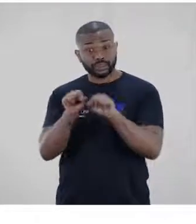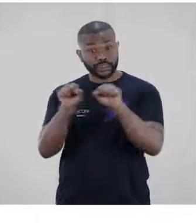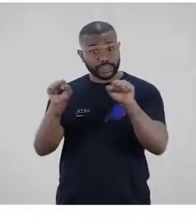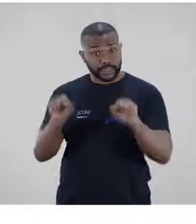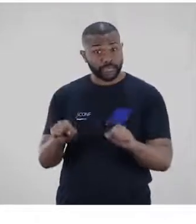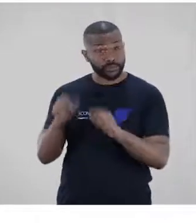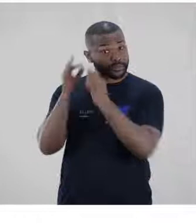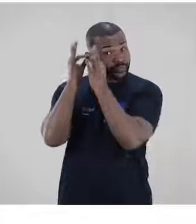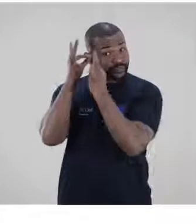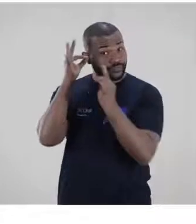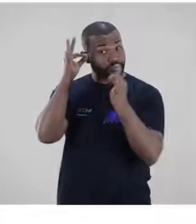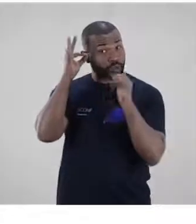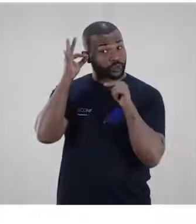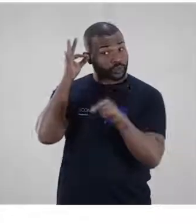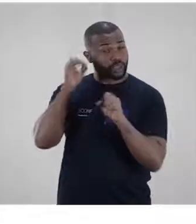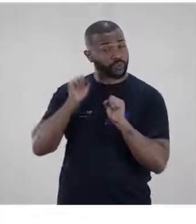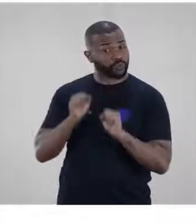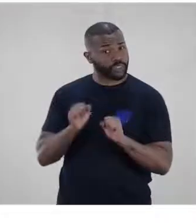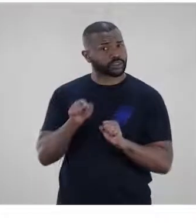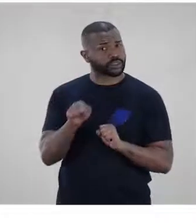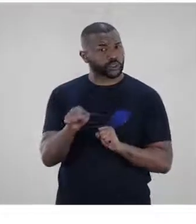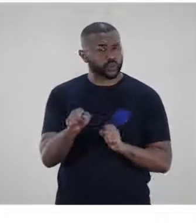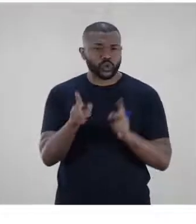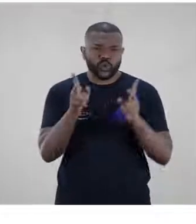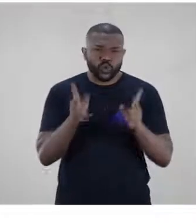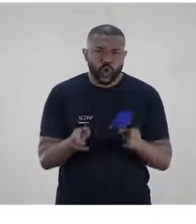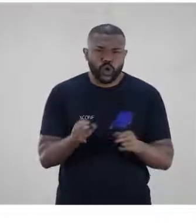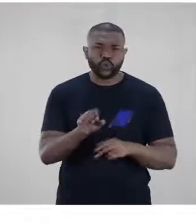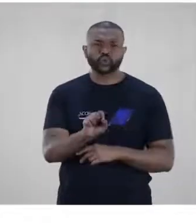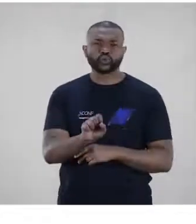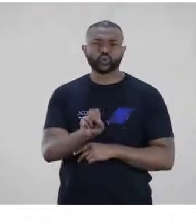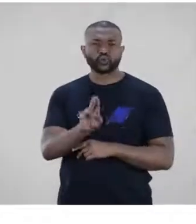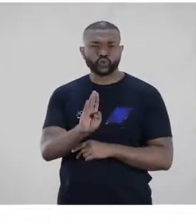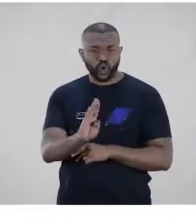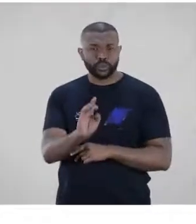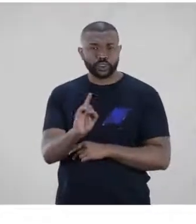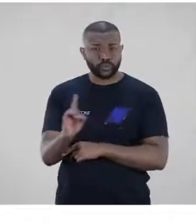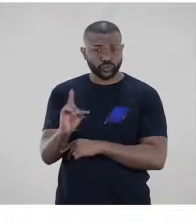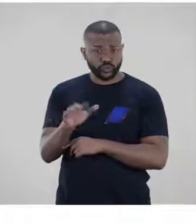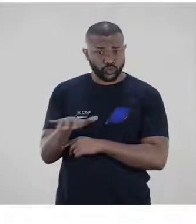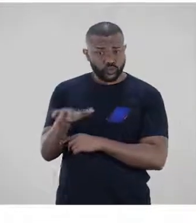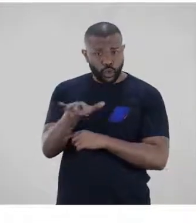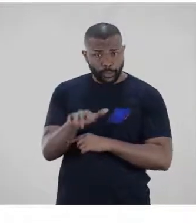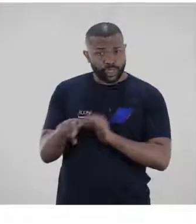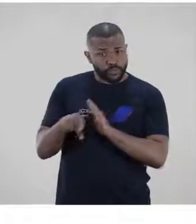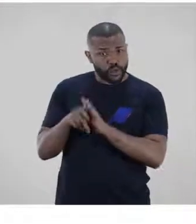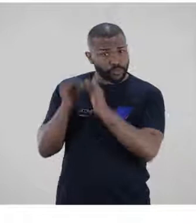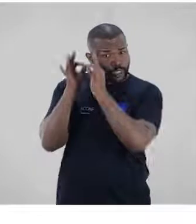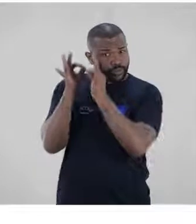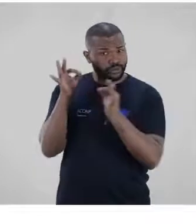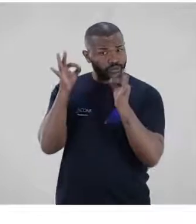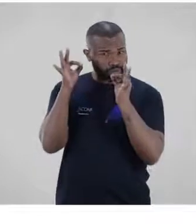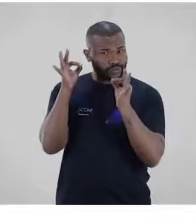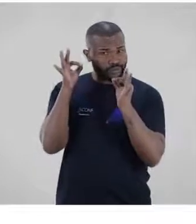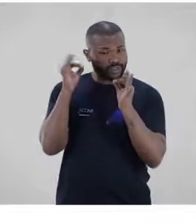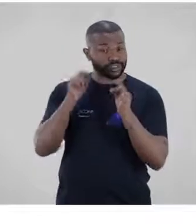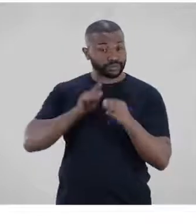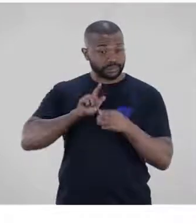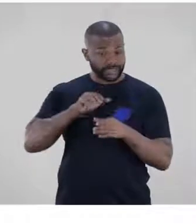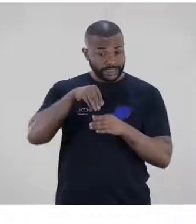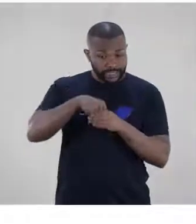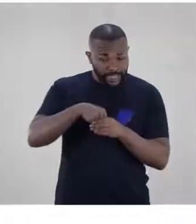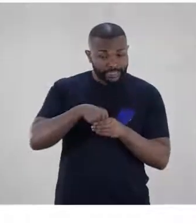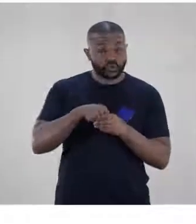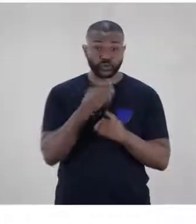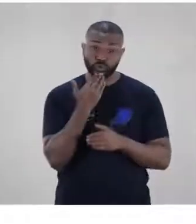domain, that subdomain, right? Call center claims subdomain. Within that claims domain, we'll have a data product